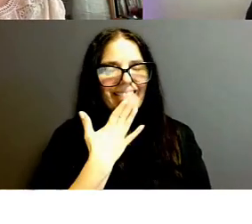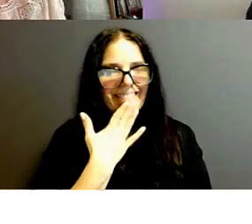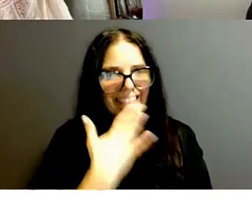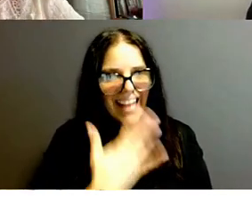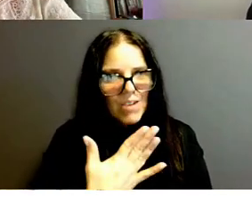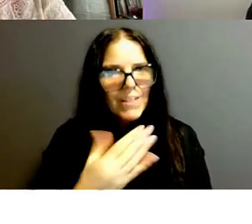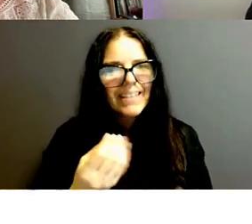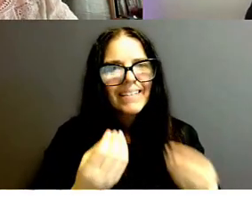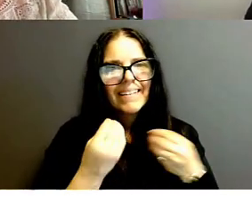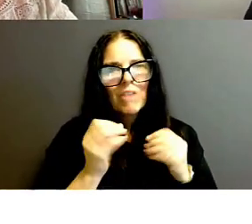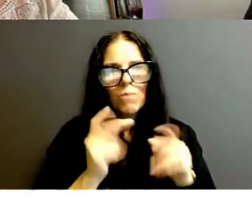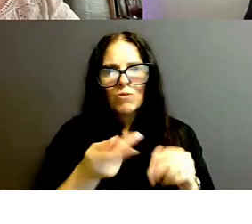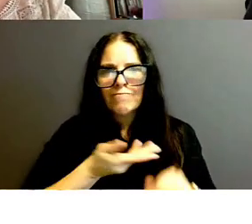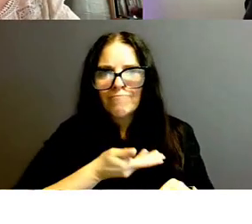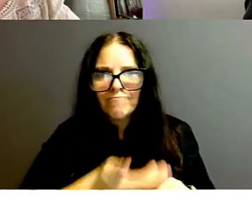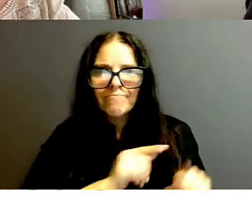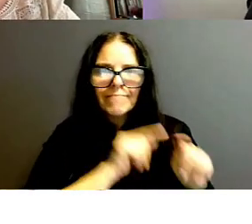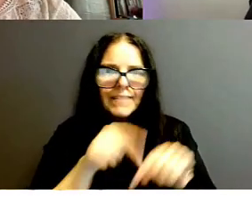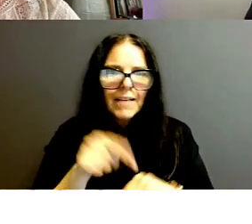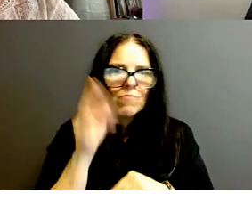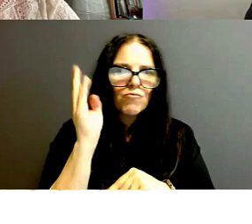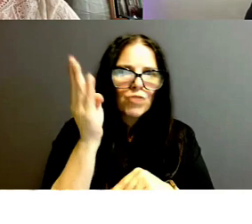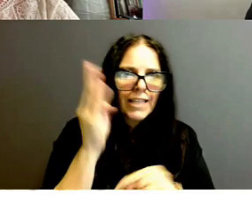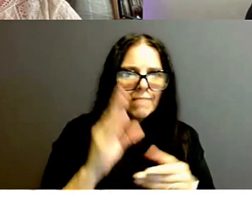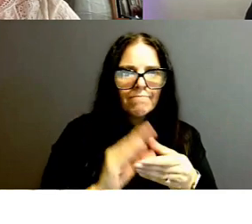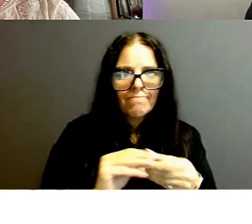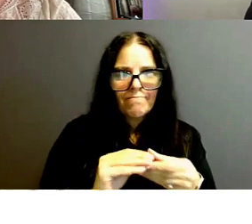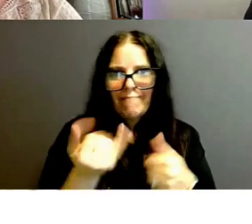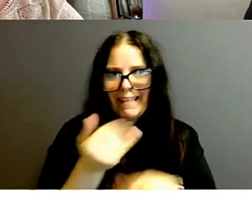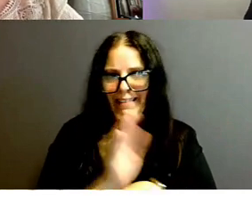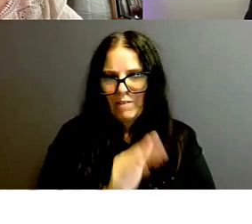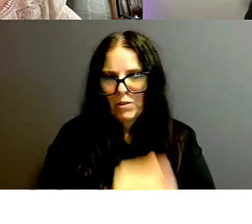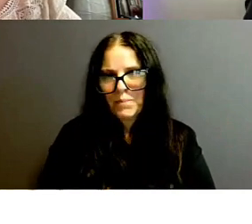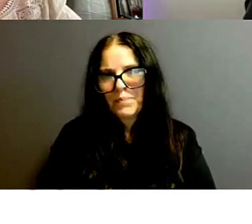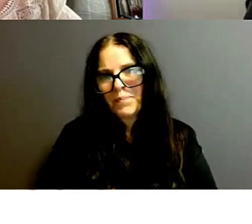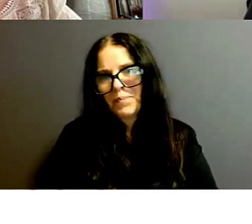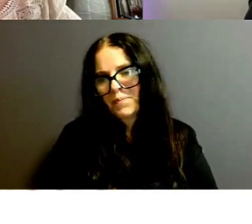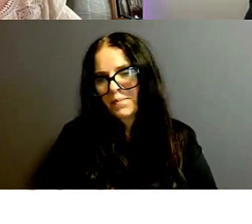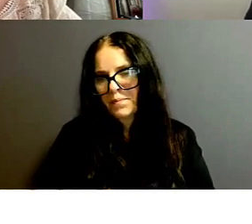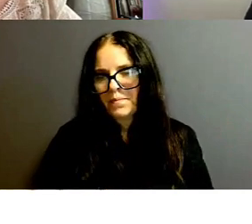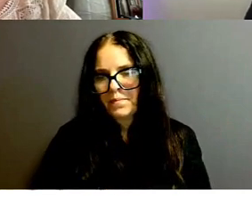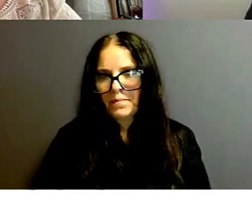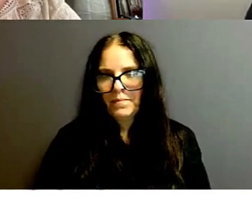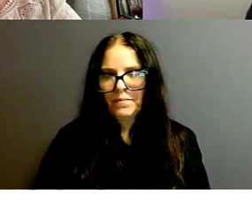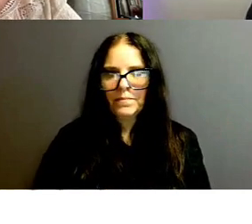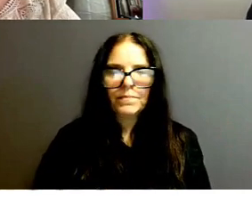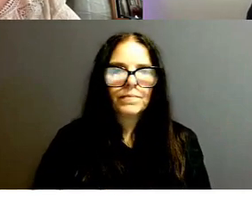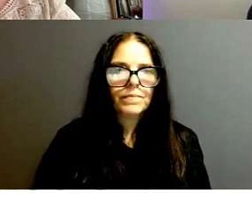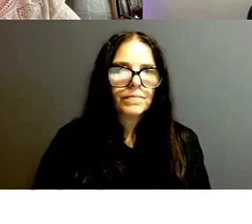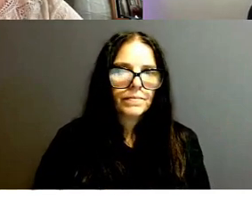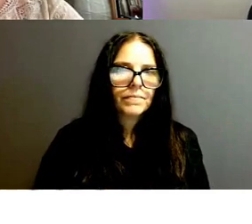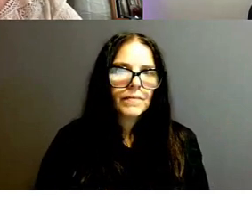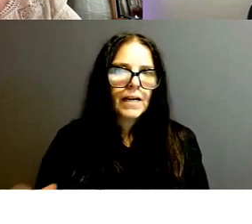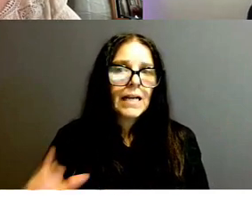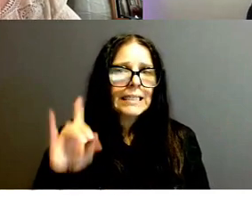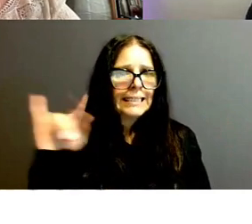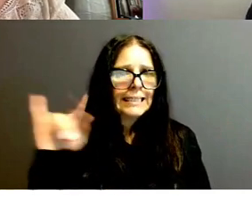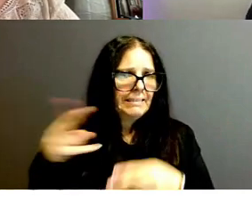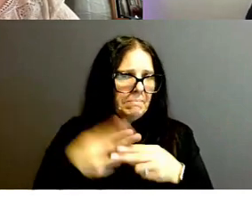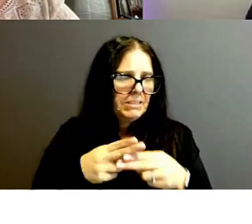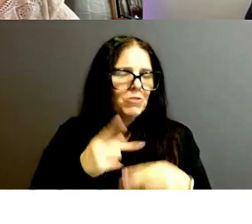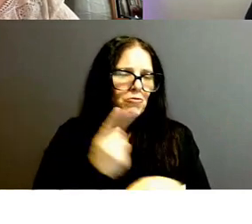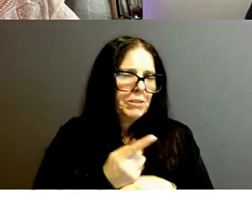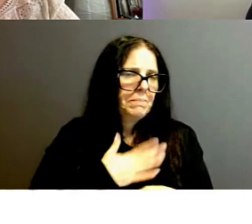me the opportunity to present this afternoon. So, as it was mentioned, my name